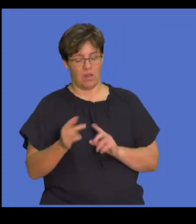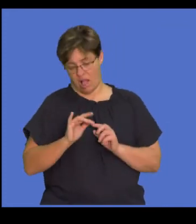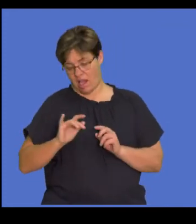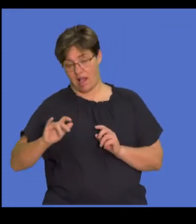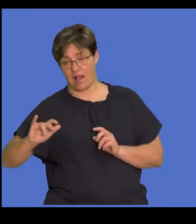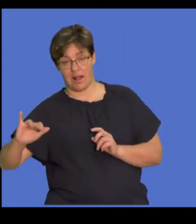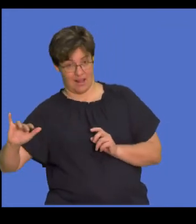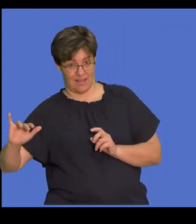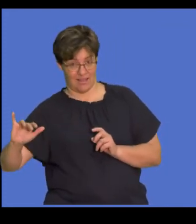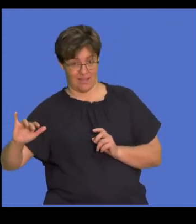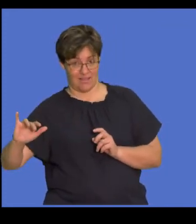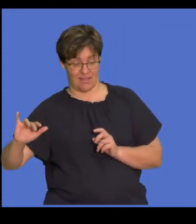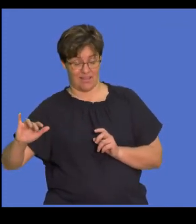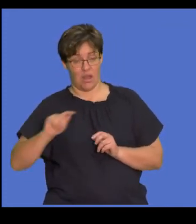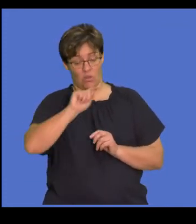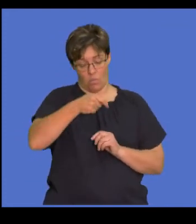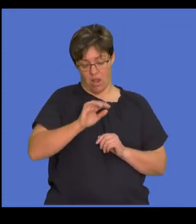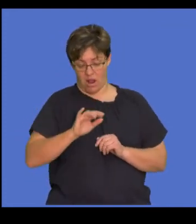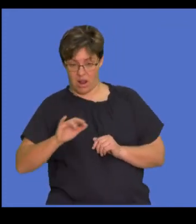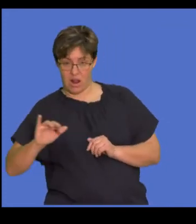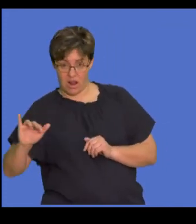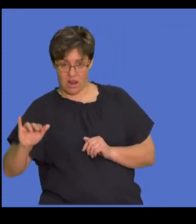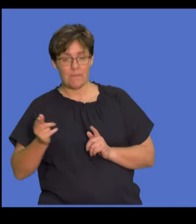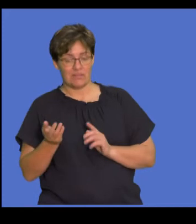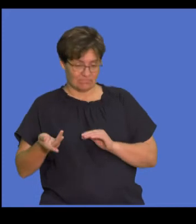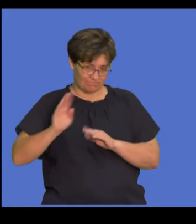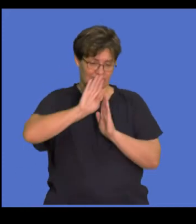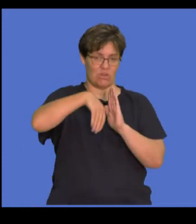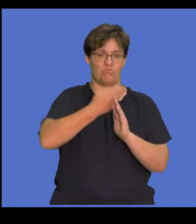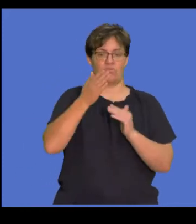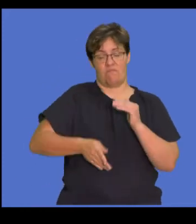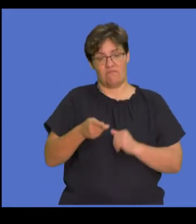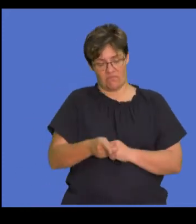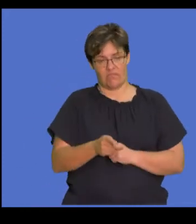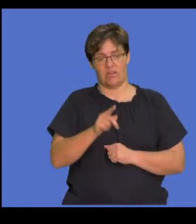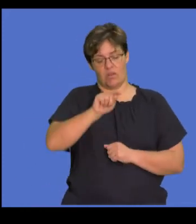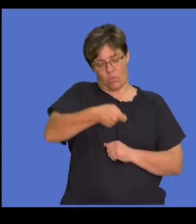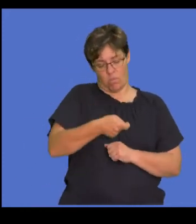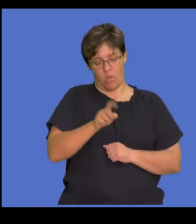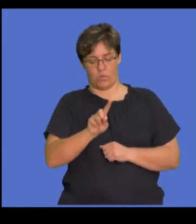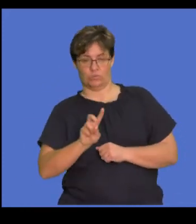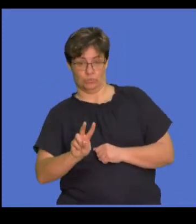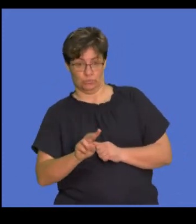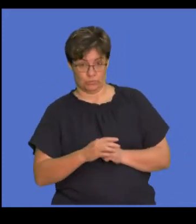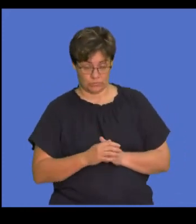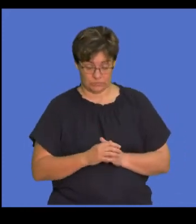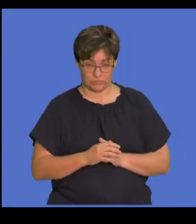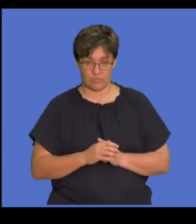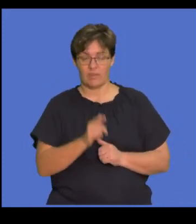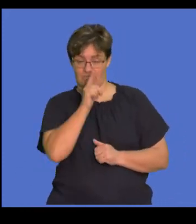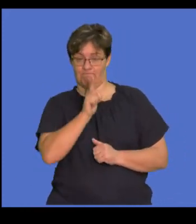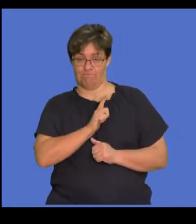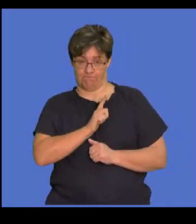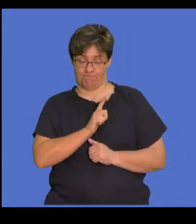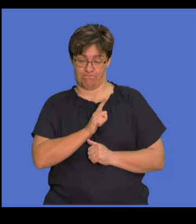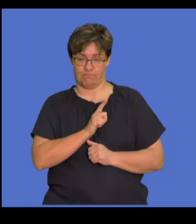But it is going to be a longer decimal where I will need to round it off to 2 decimal places. So that's what I'm trying to be told